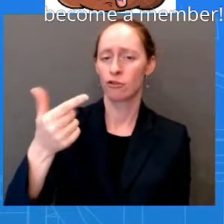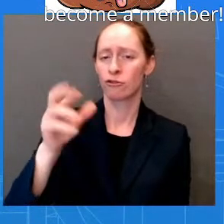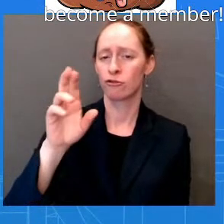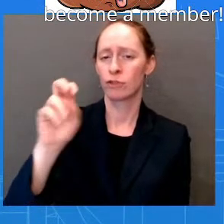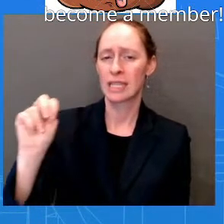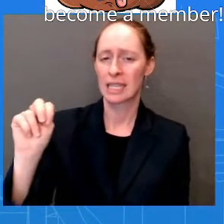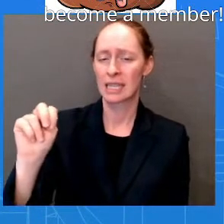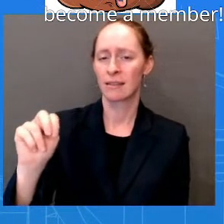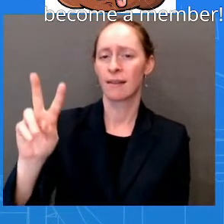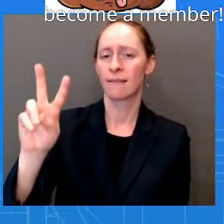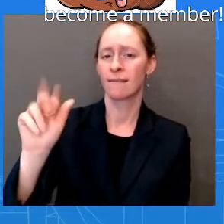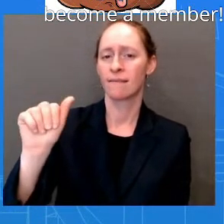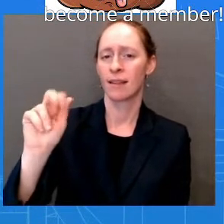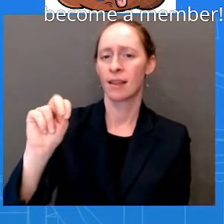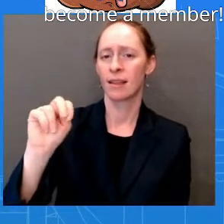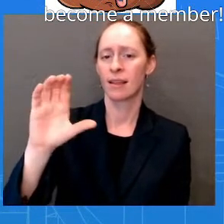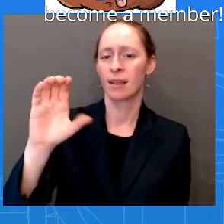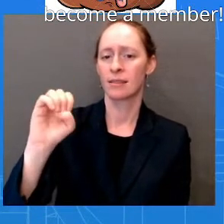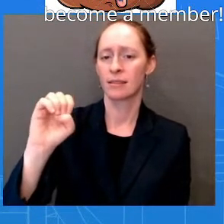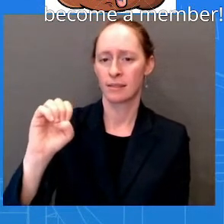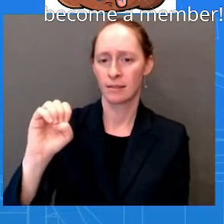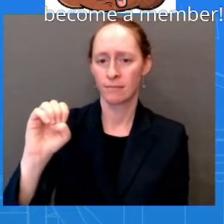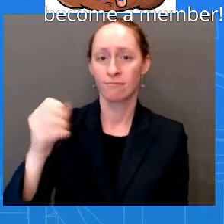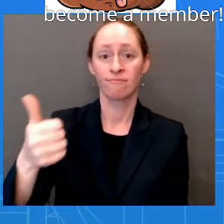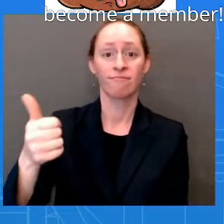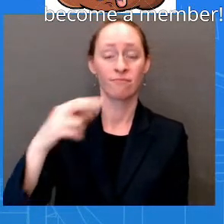pronouns are starfish and nuggets. Just